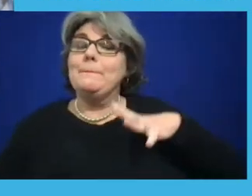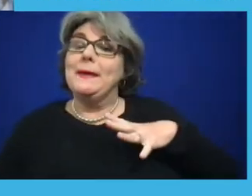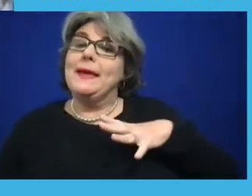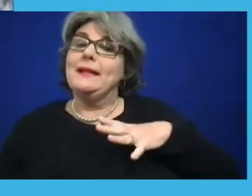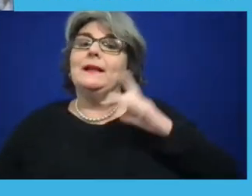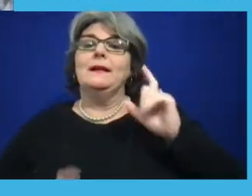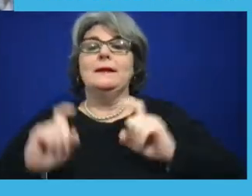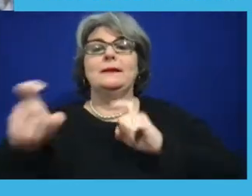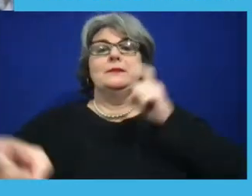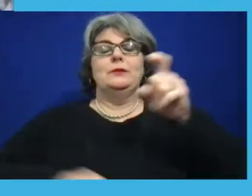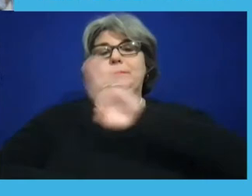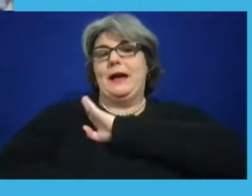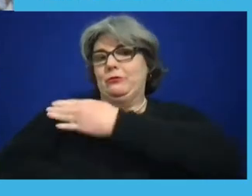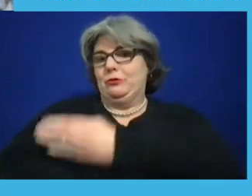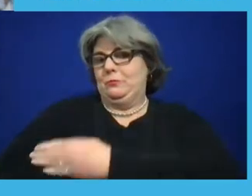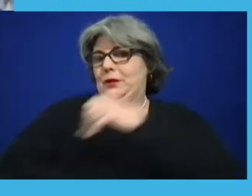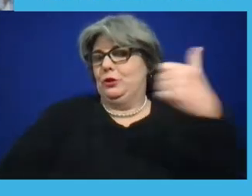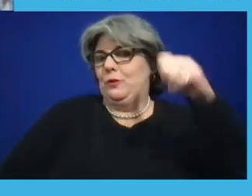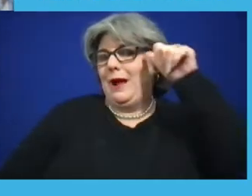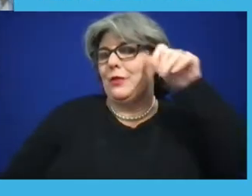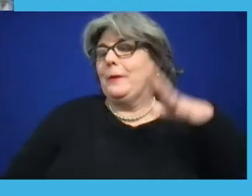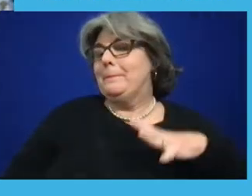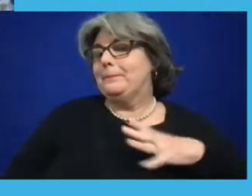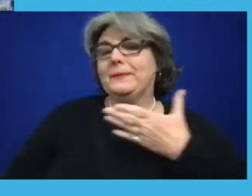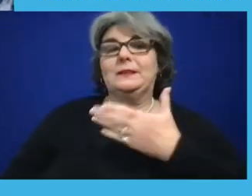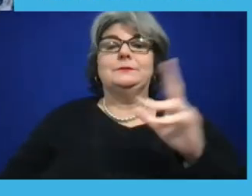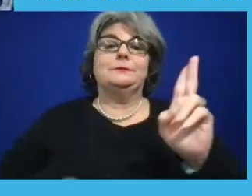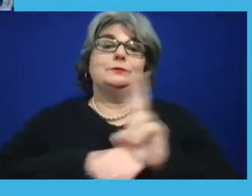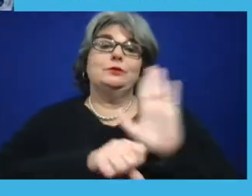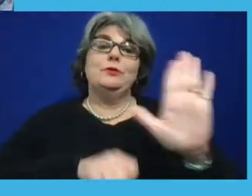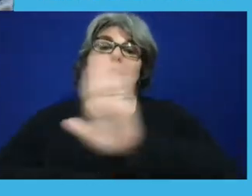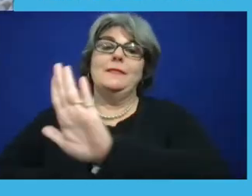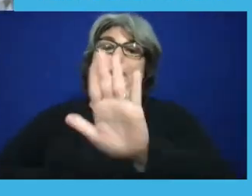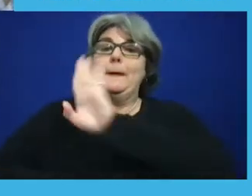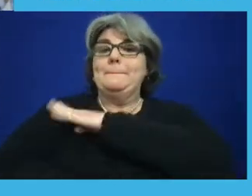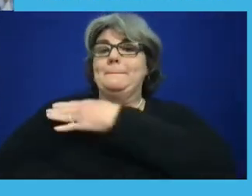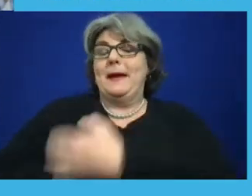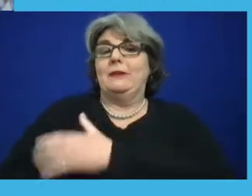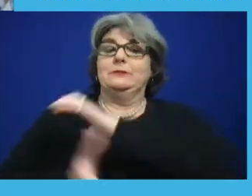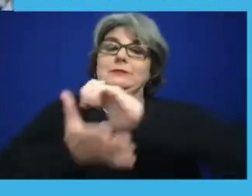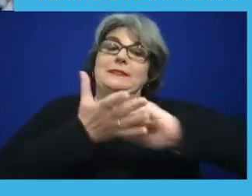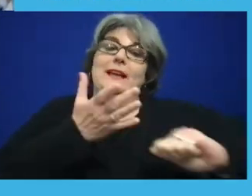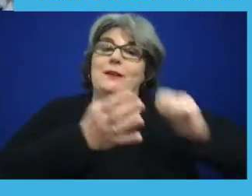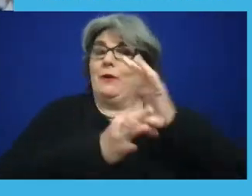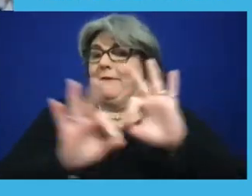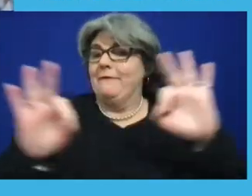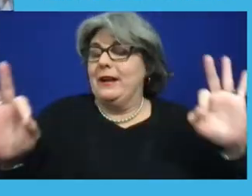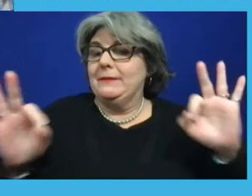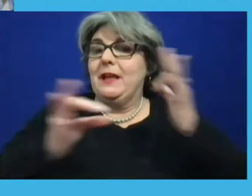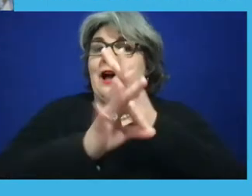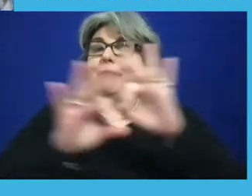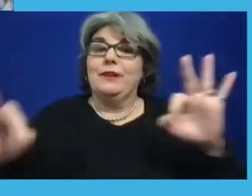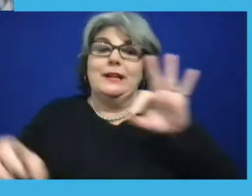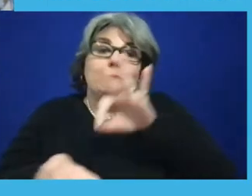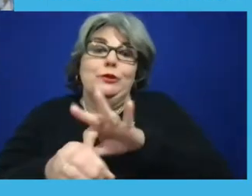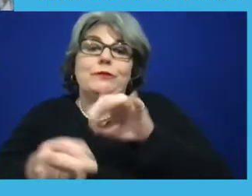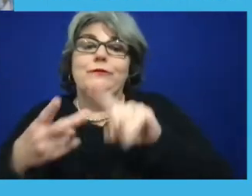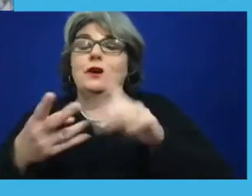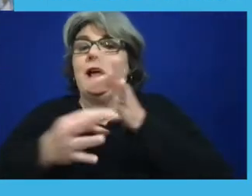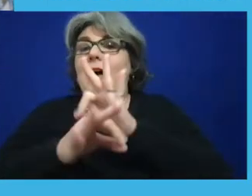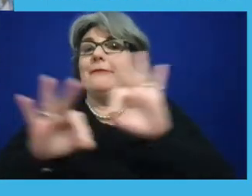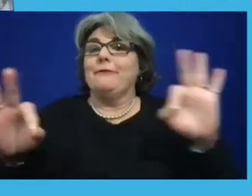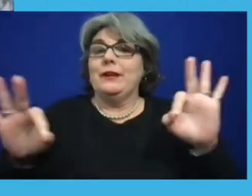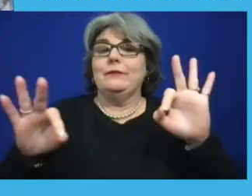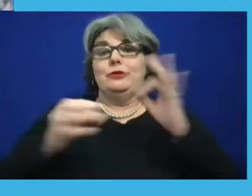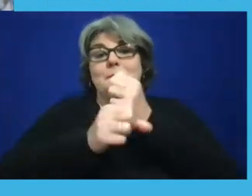We have a state government full of powerful men who like to give power to other powerful men. And they like to use that power to